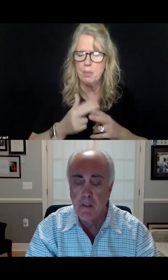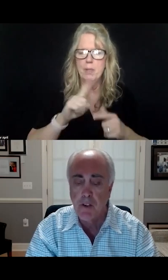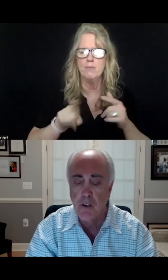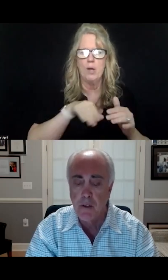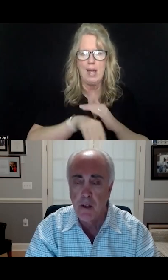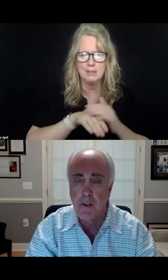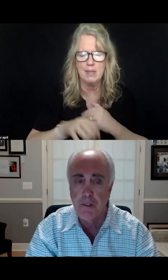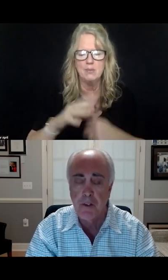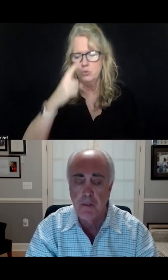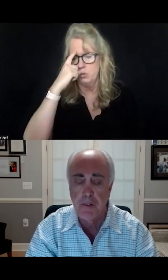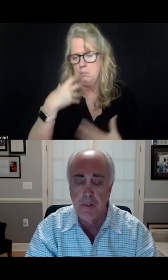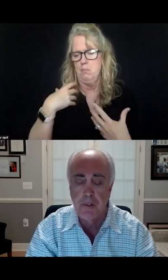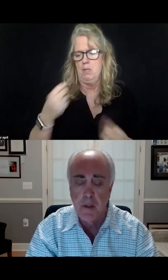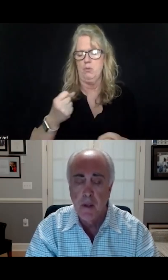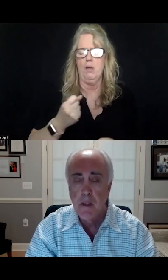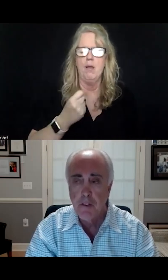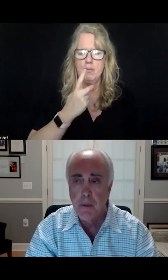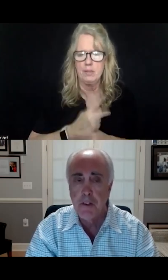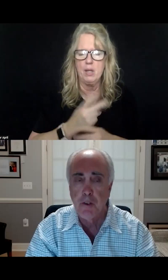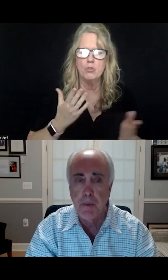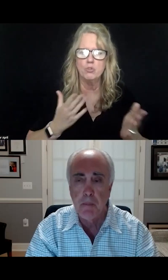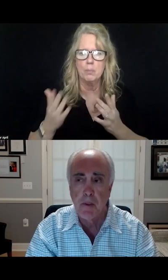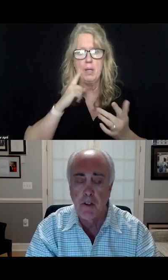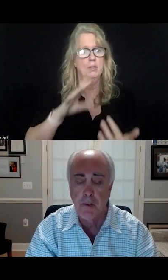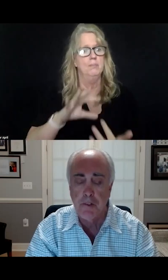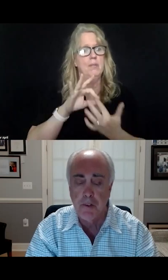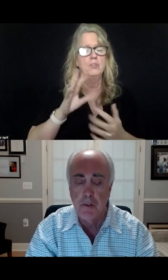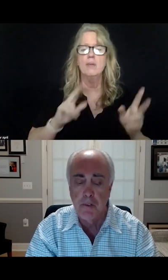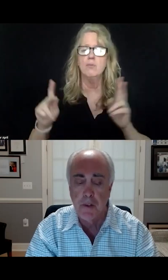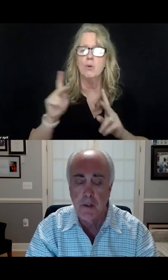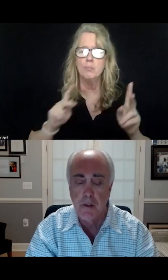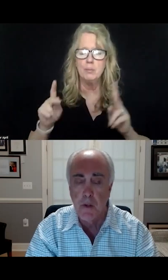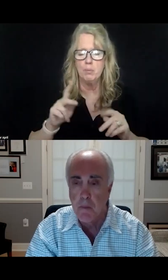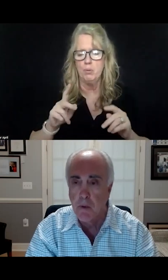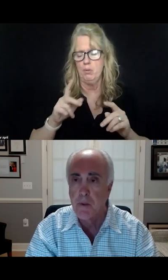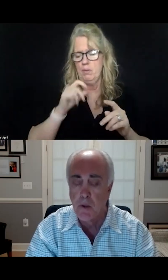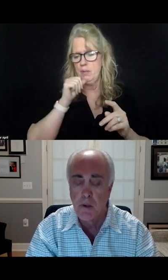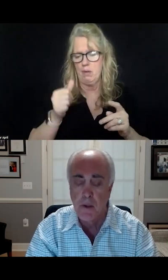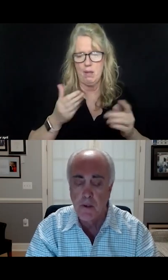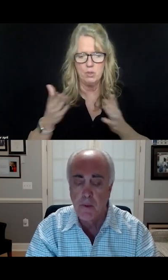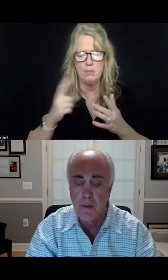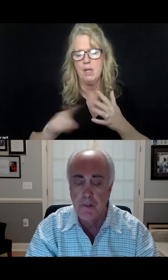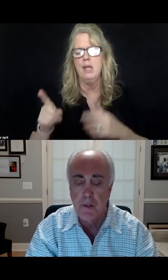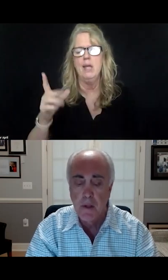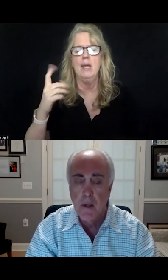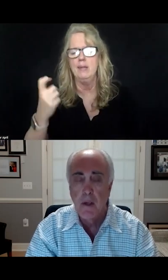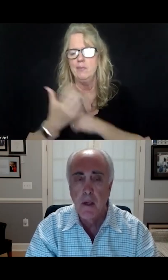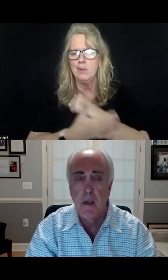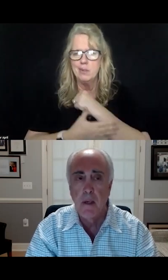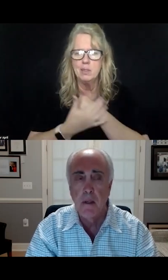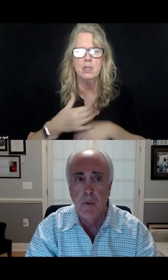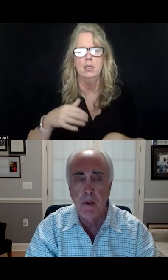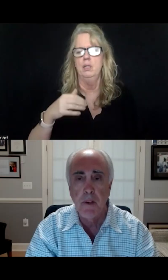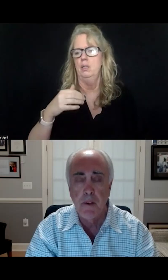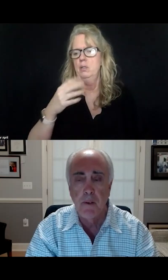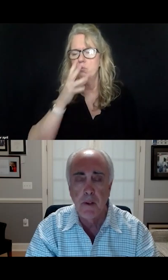health healthcare services, especially for people in underserved and remote rural areas.